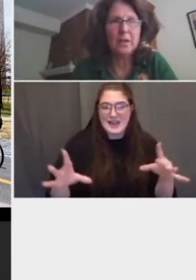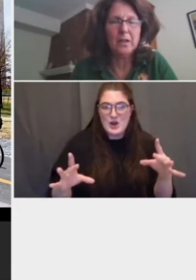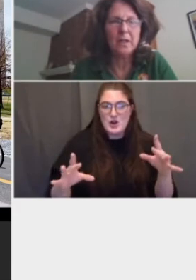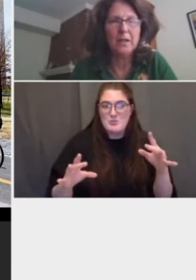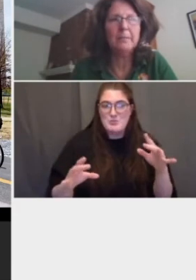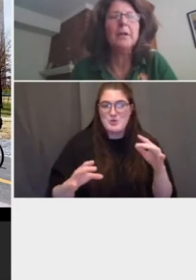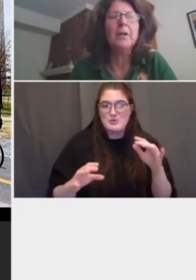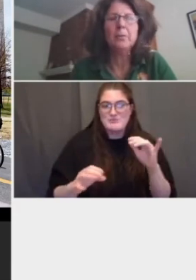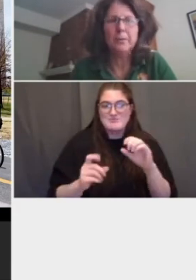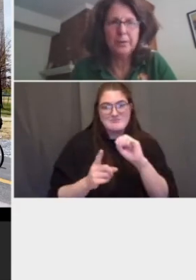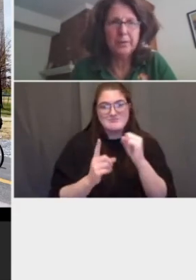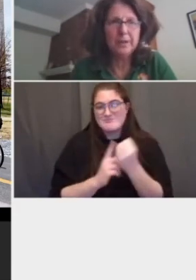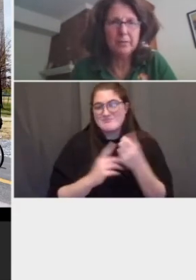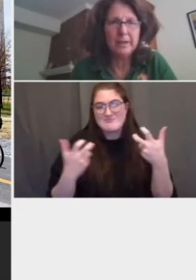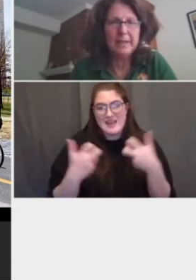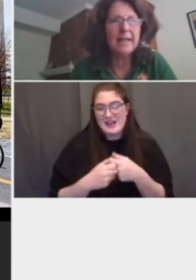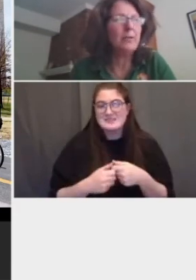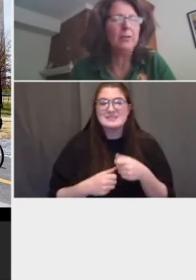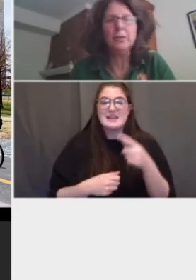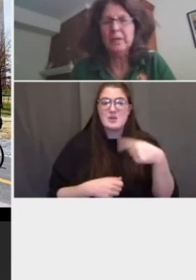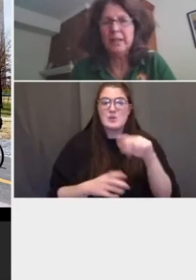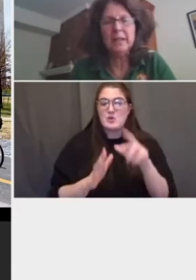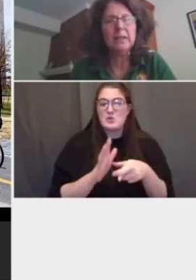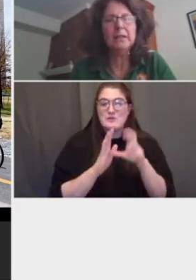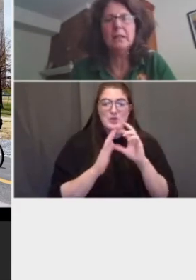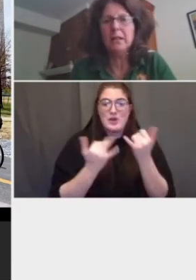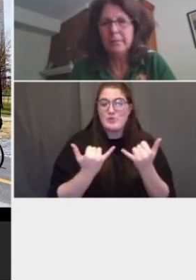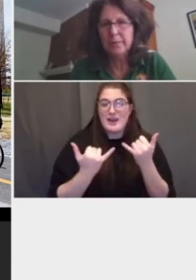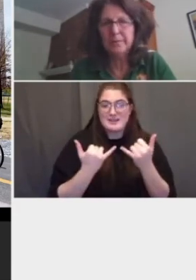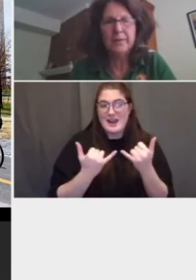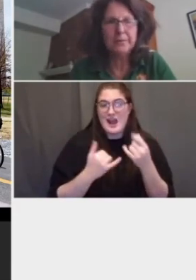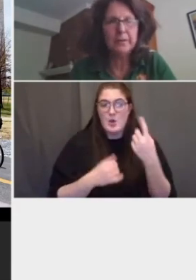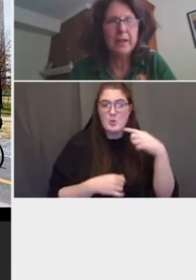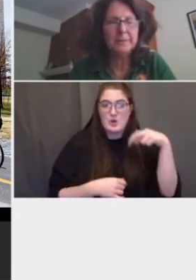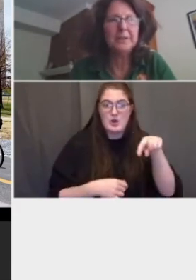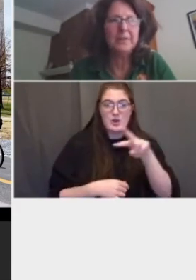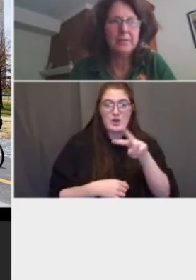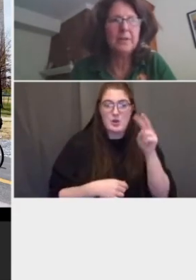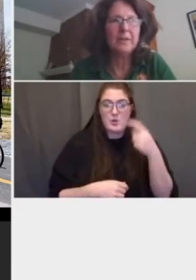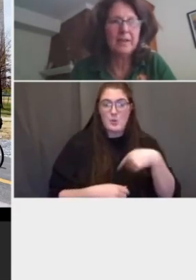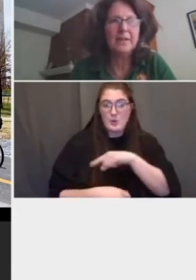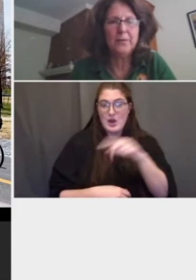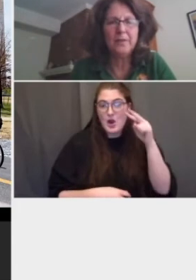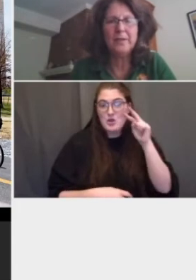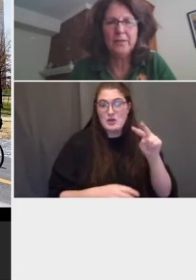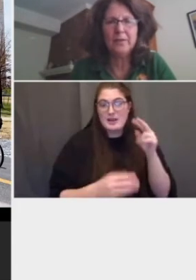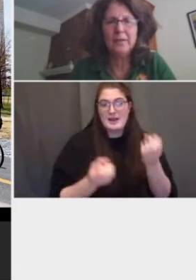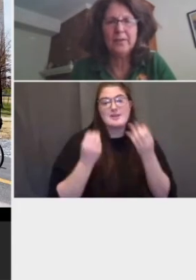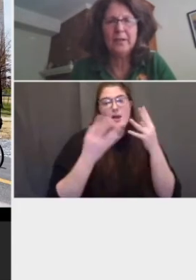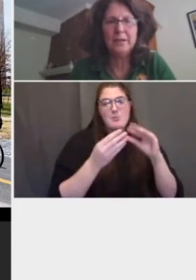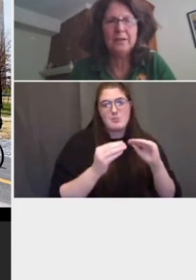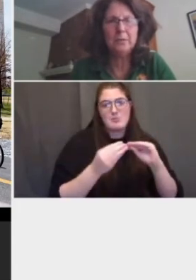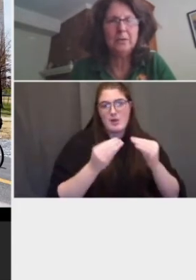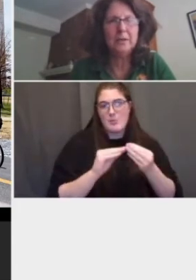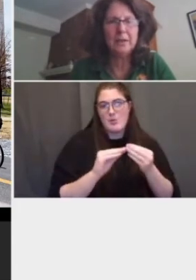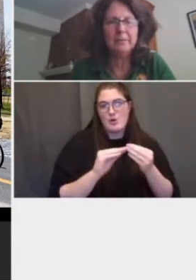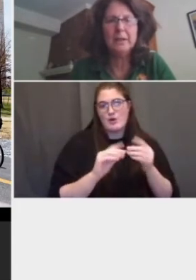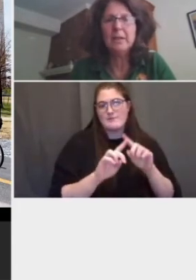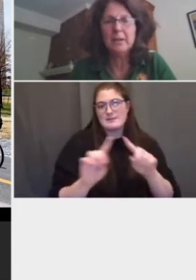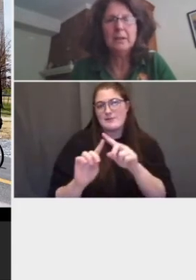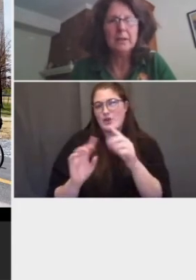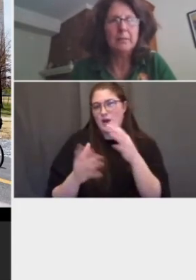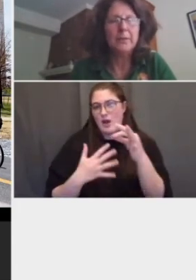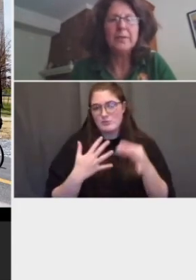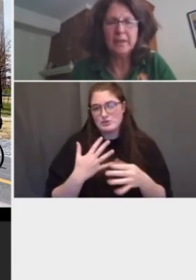we are reviewing it right now, looking at a number of different options, and we take this very seriously, and you